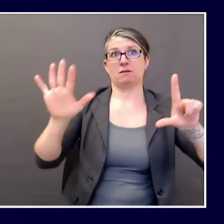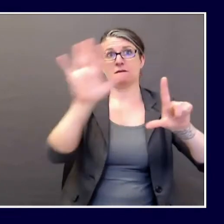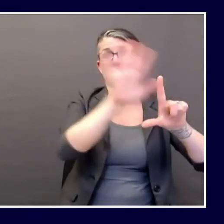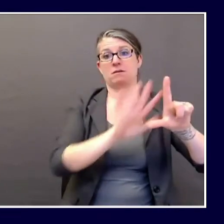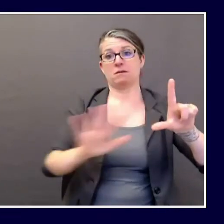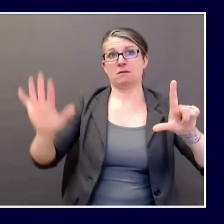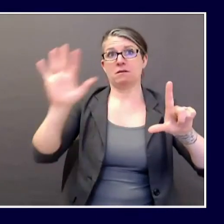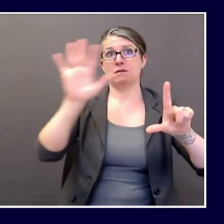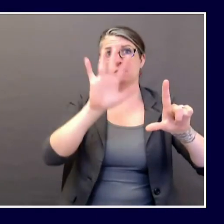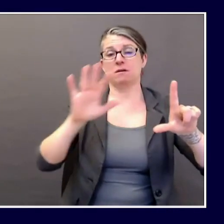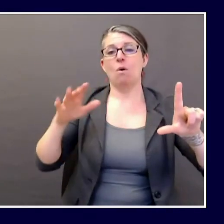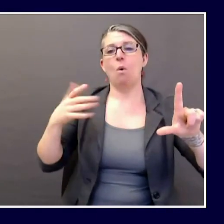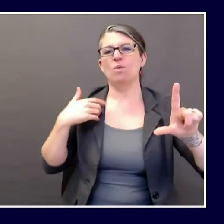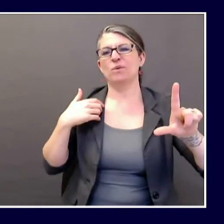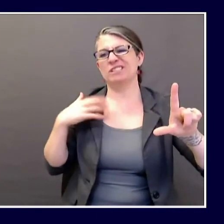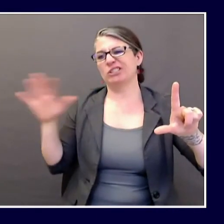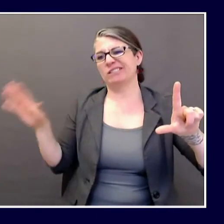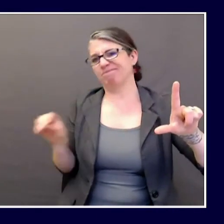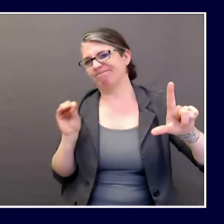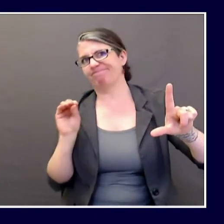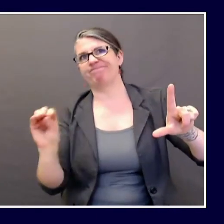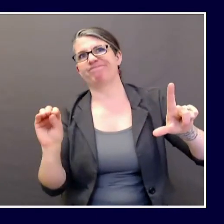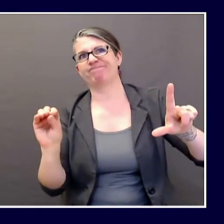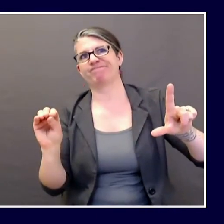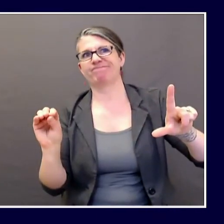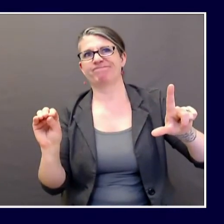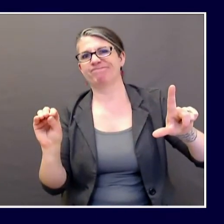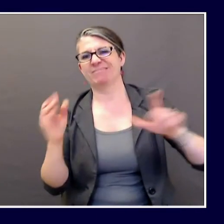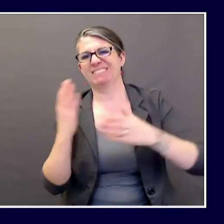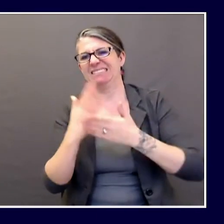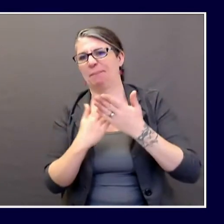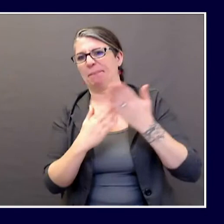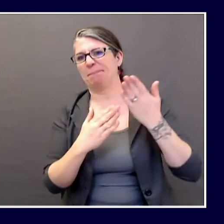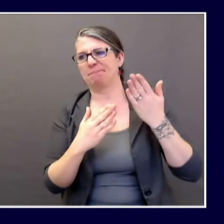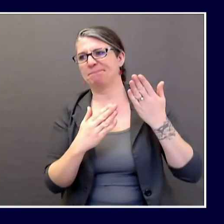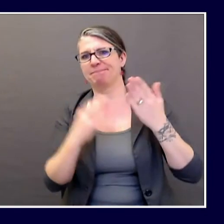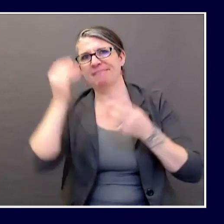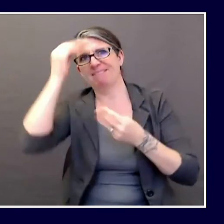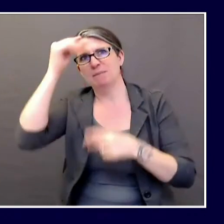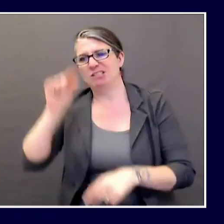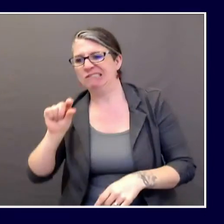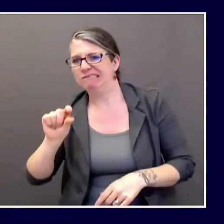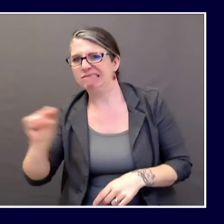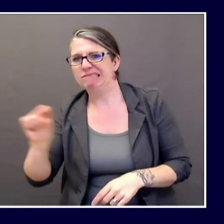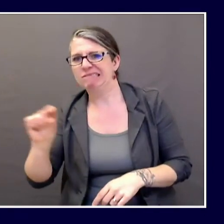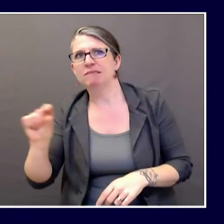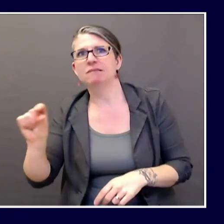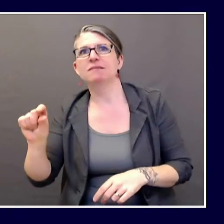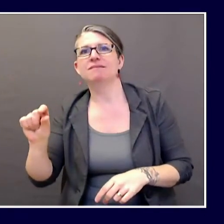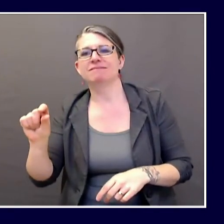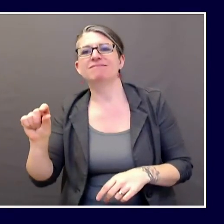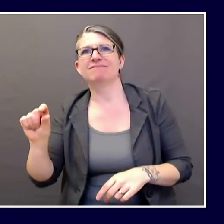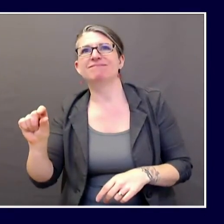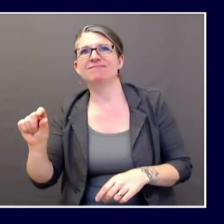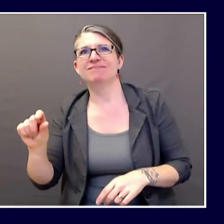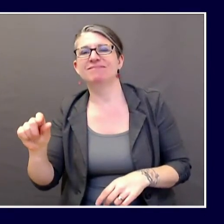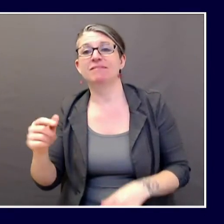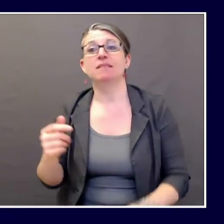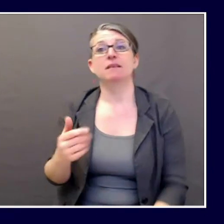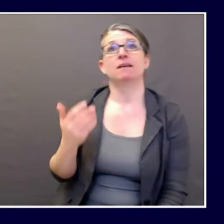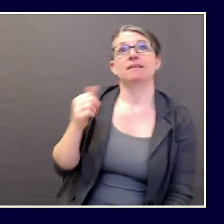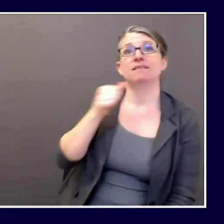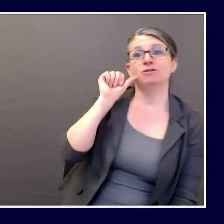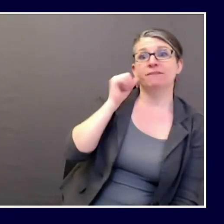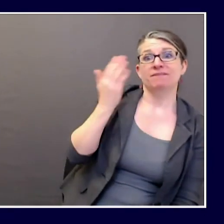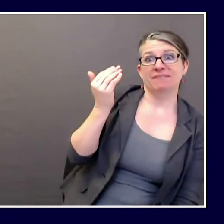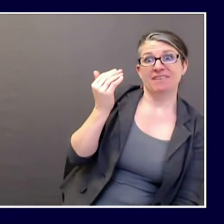update itself automatically. But we will make sure that those data from yesterday, March 15th, are specifically available. My hope is that it goes